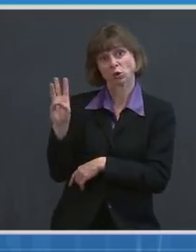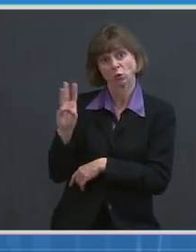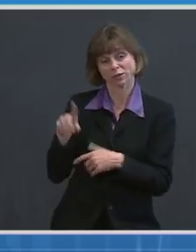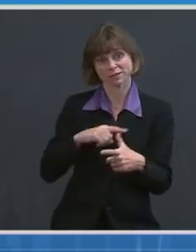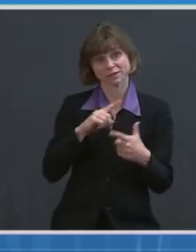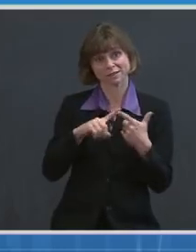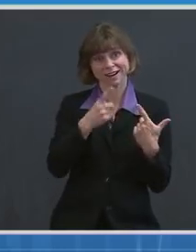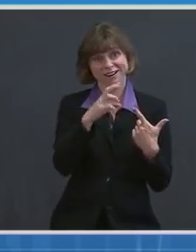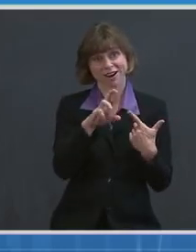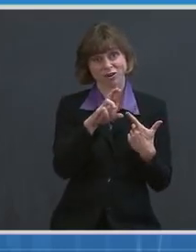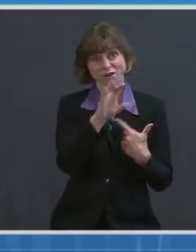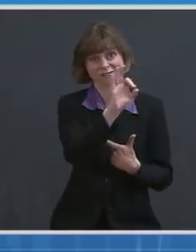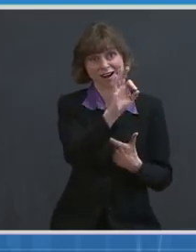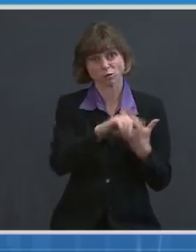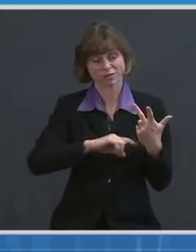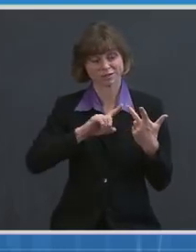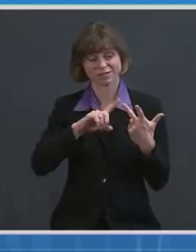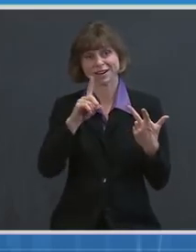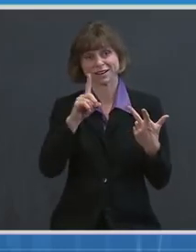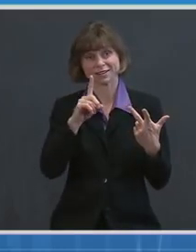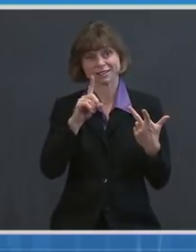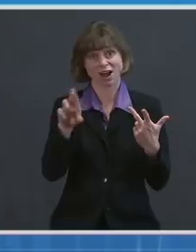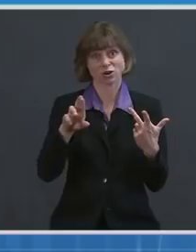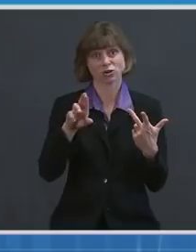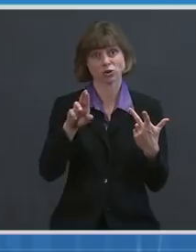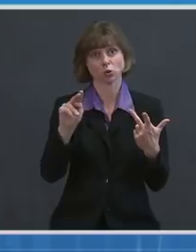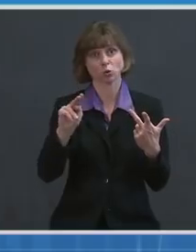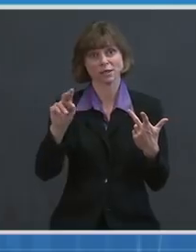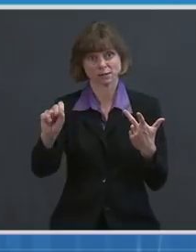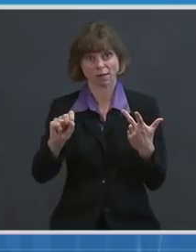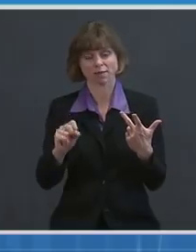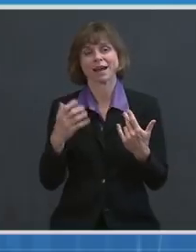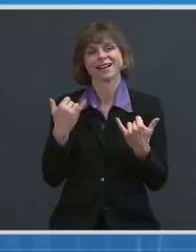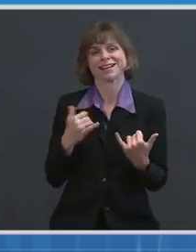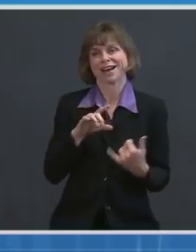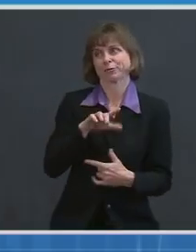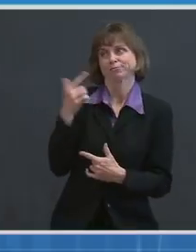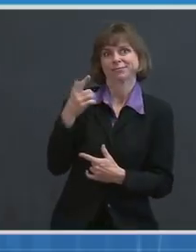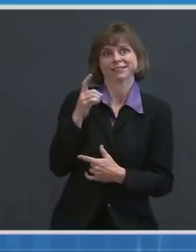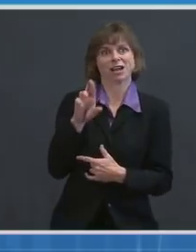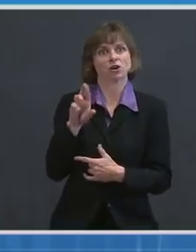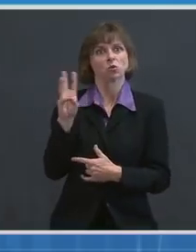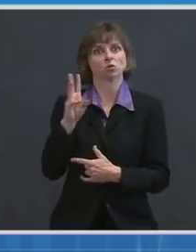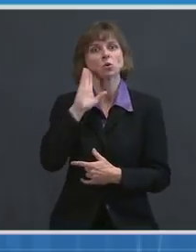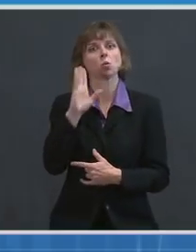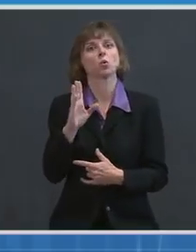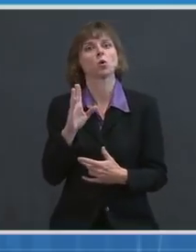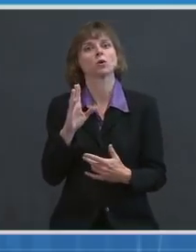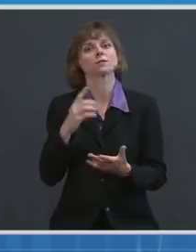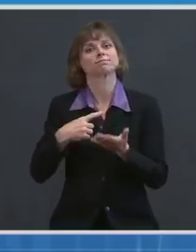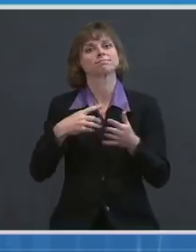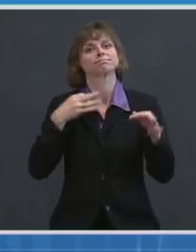Nunez-Smith. And with that, I will turn it over to Dr. Walensky to talk about our next steps on our path back.